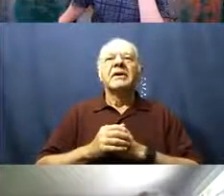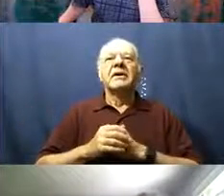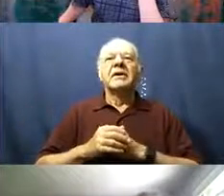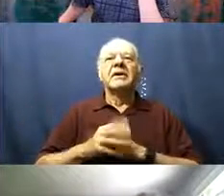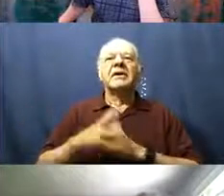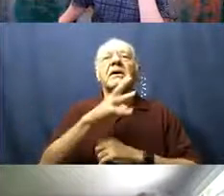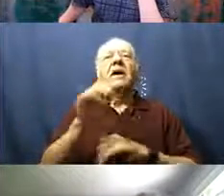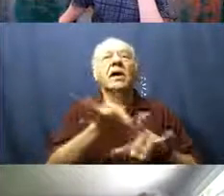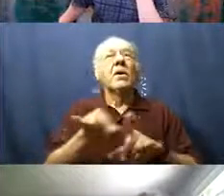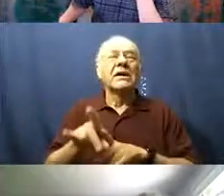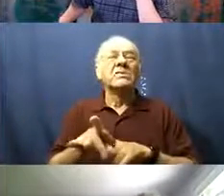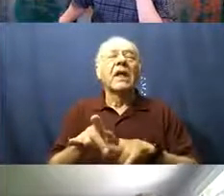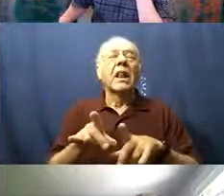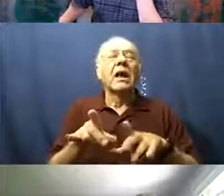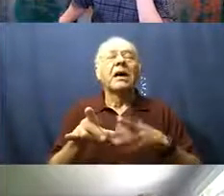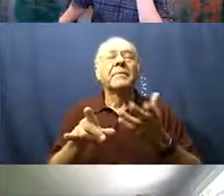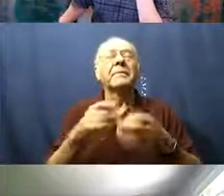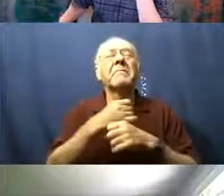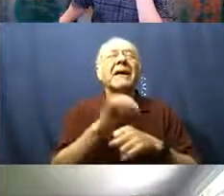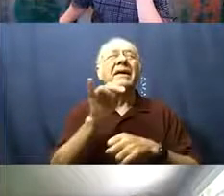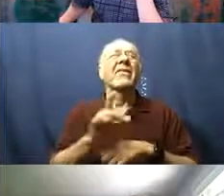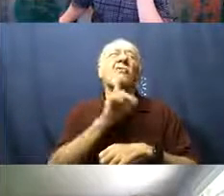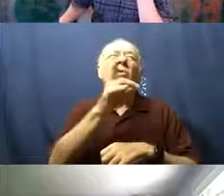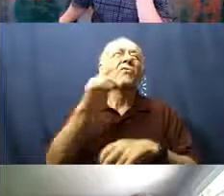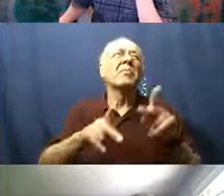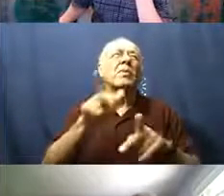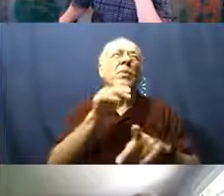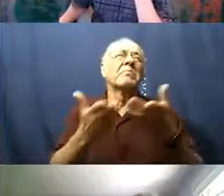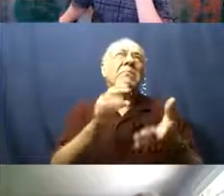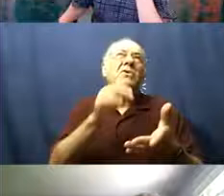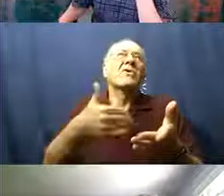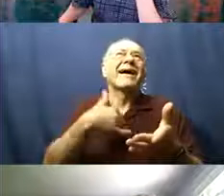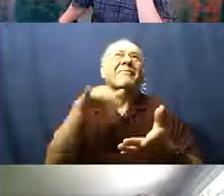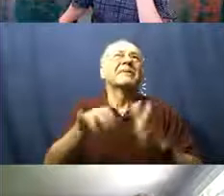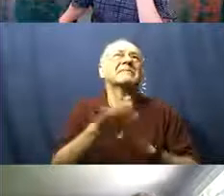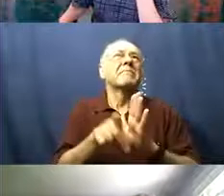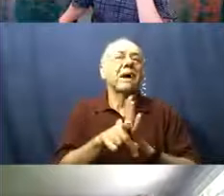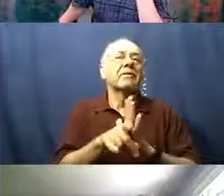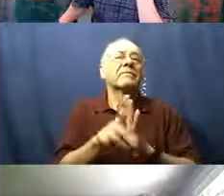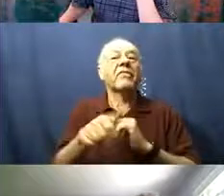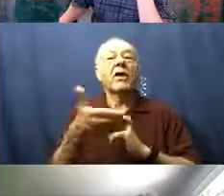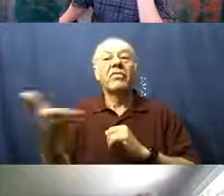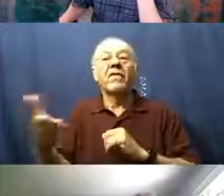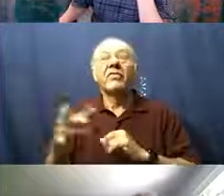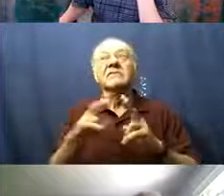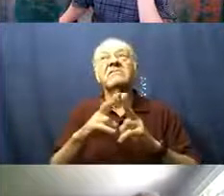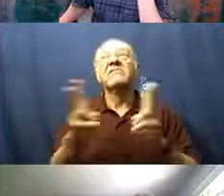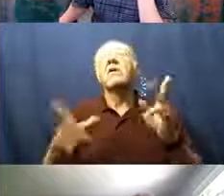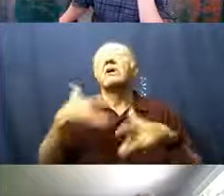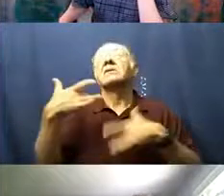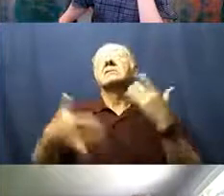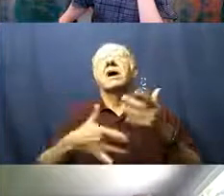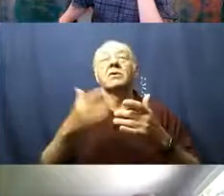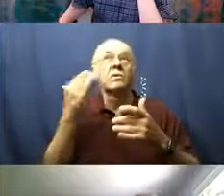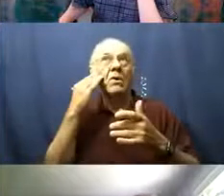And as well as, making it real for people who may not have that background. And the other thing I'm just hugely excited about is we have so